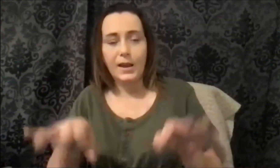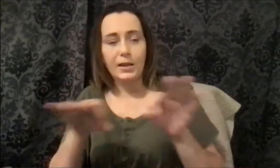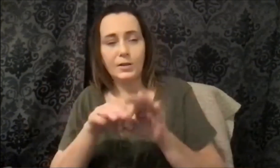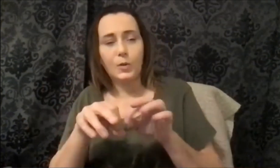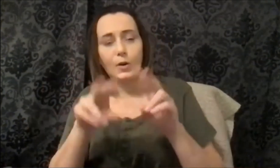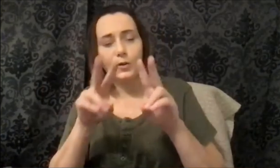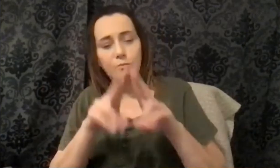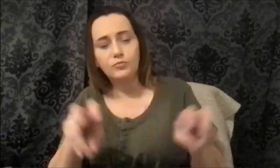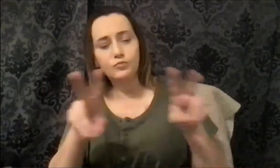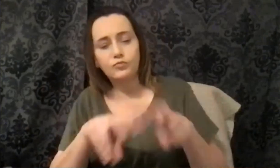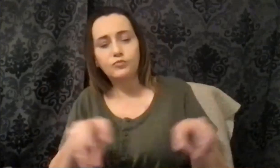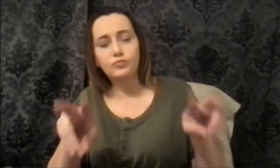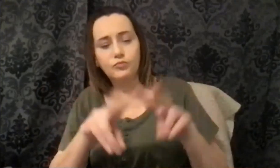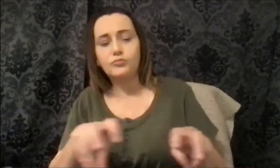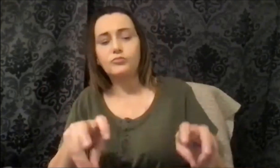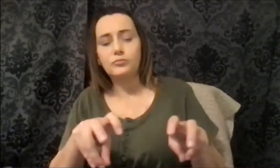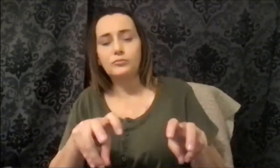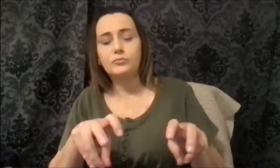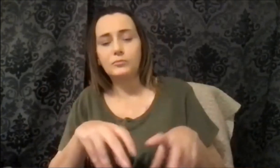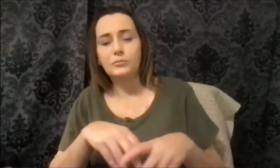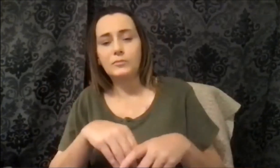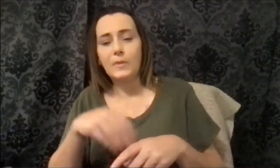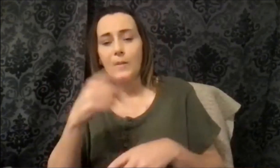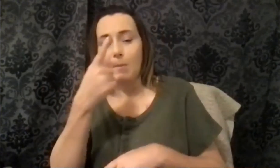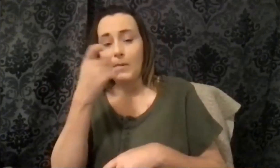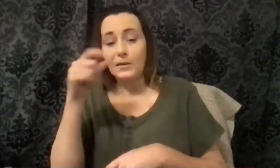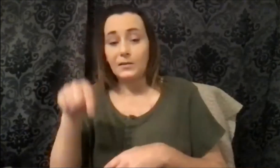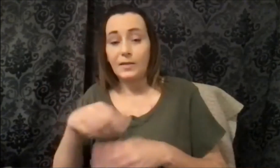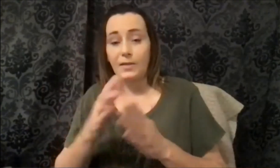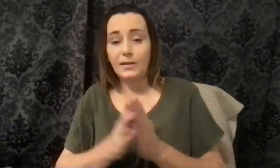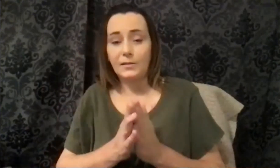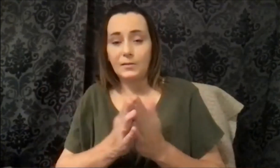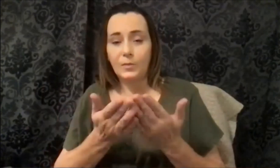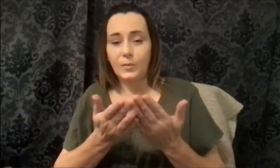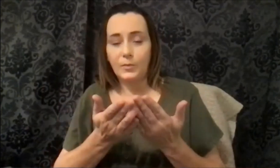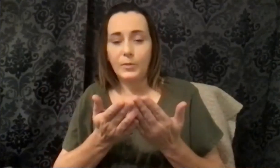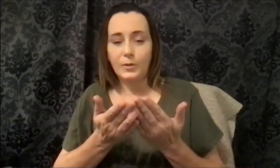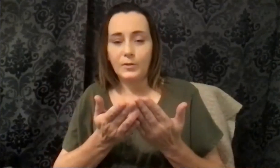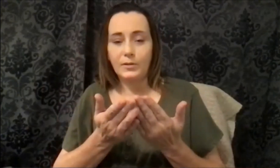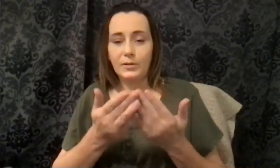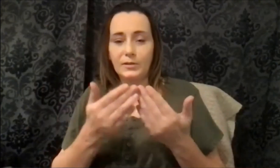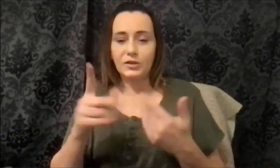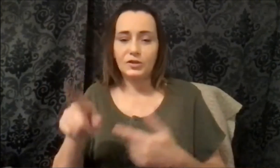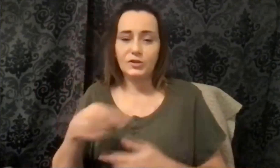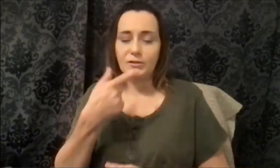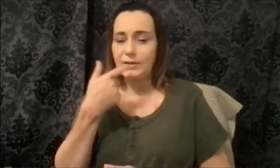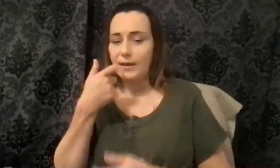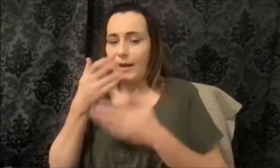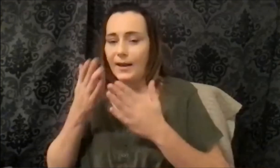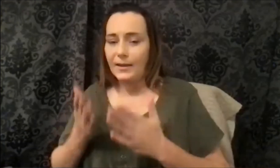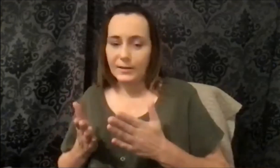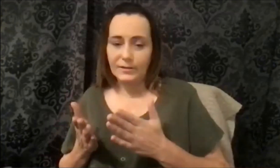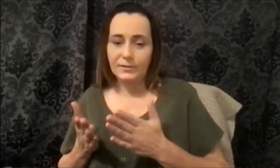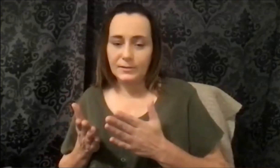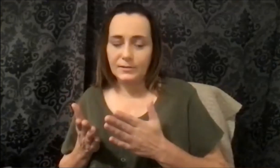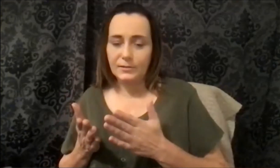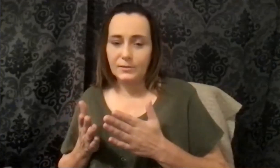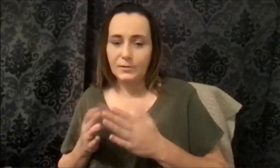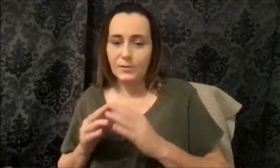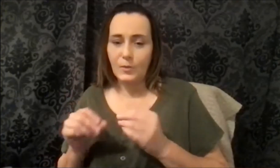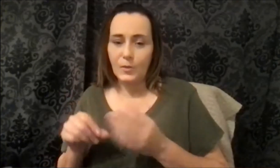it, because in this book we just give that it's from such and such with no page.